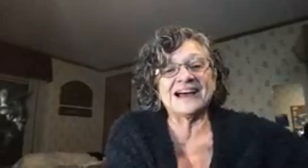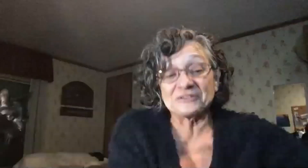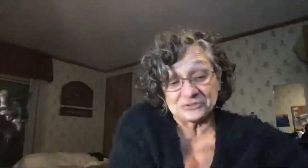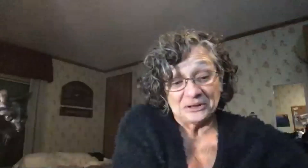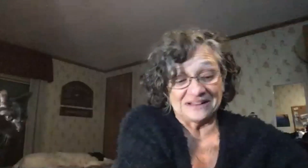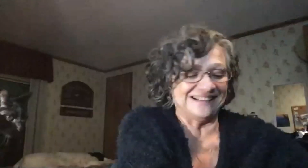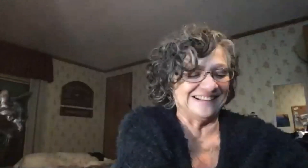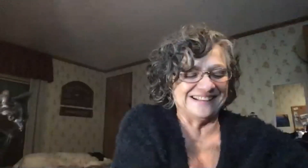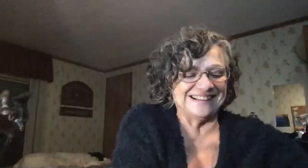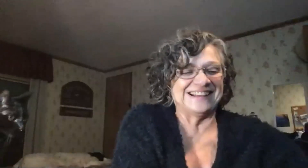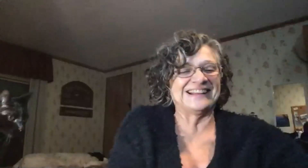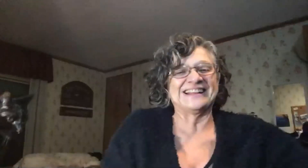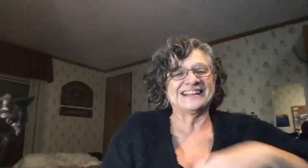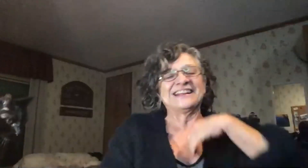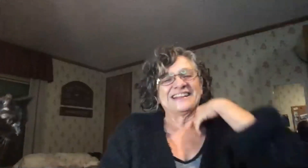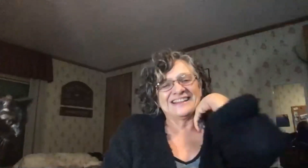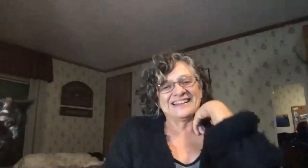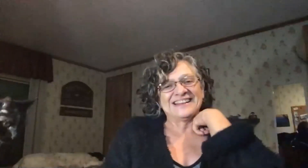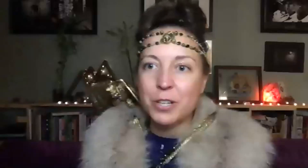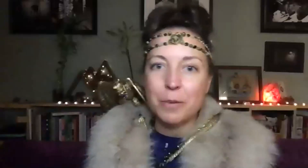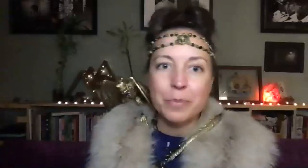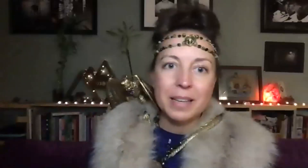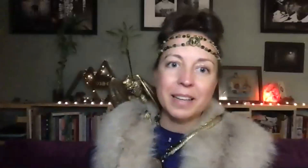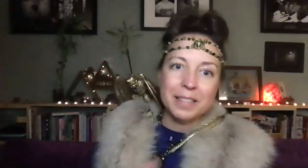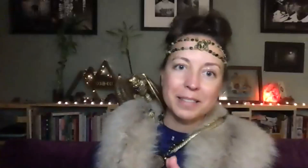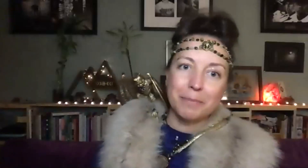an Uber. Cool. Like, write phone number on your arm